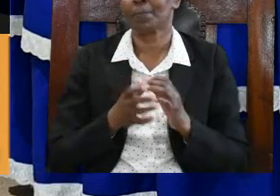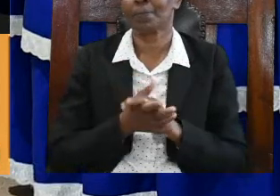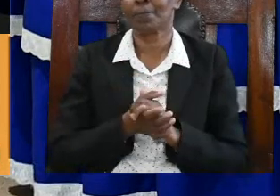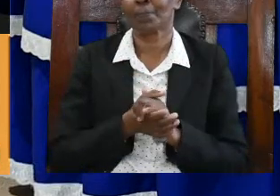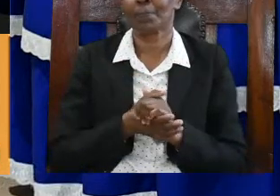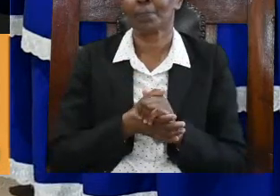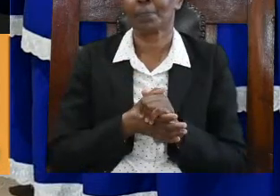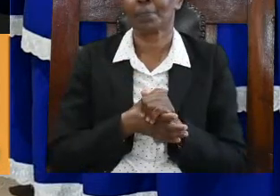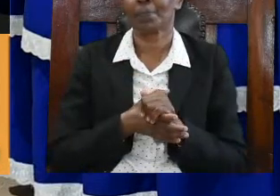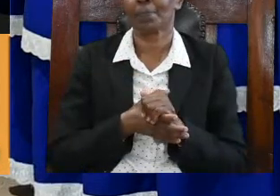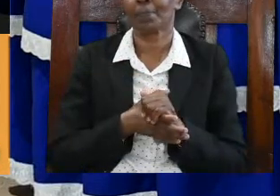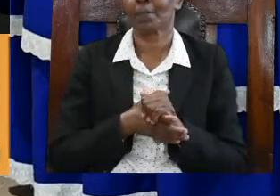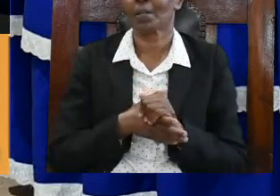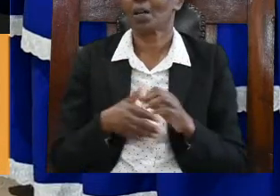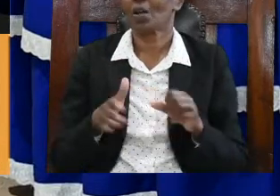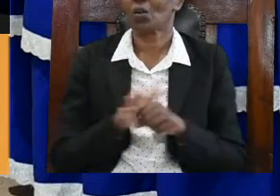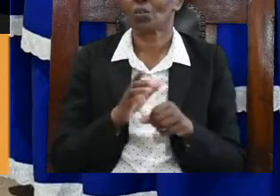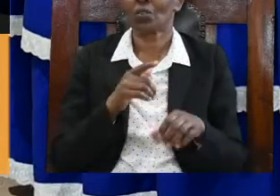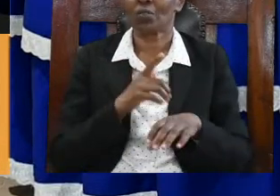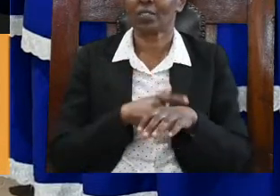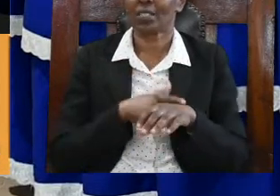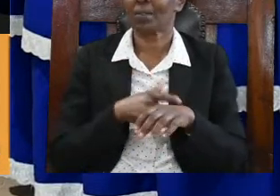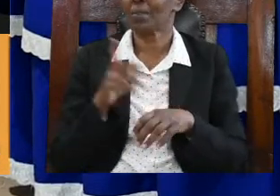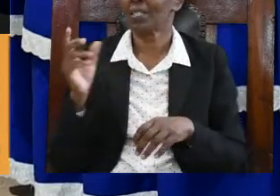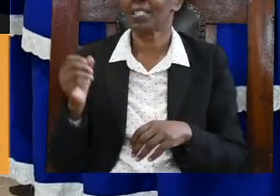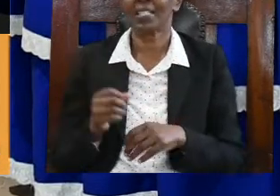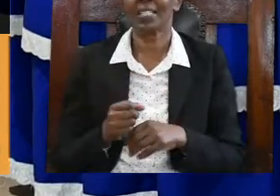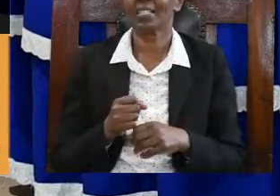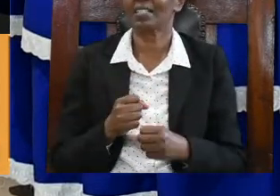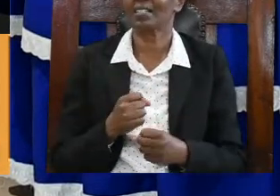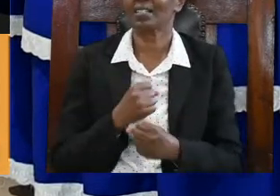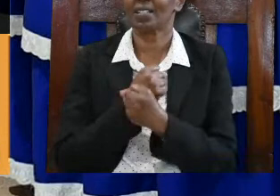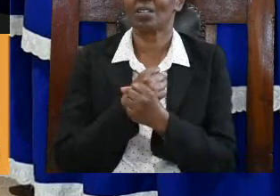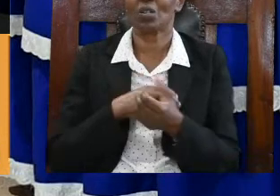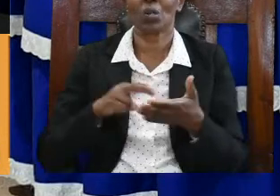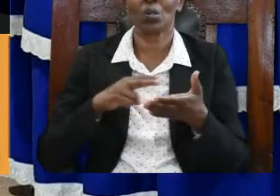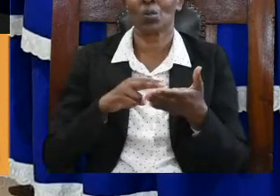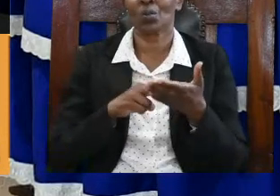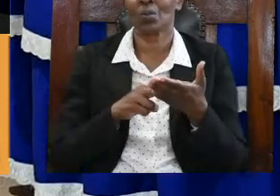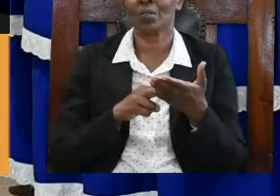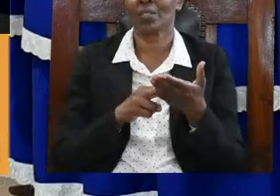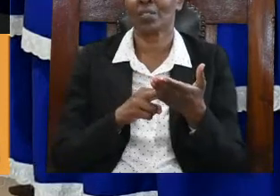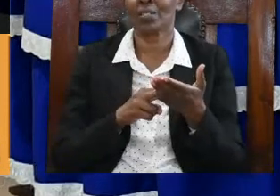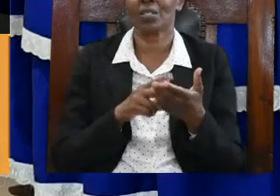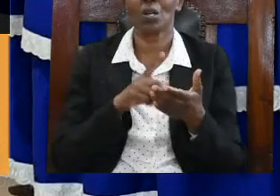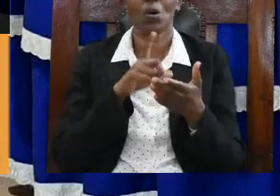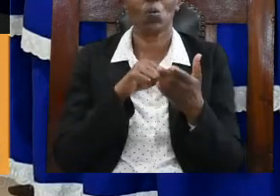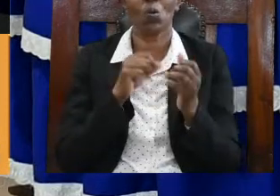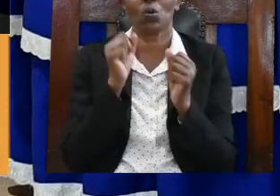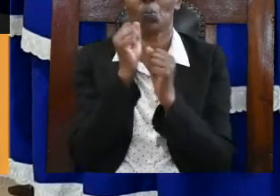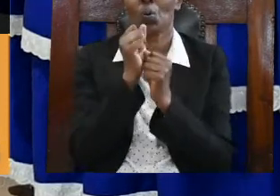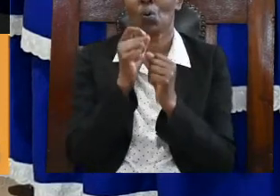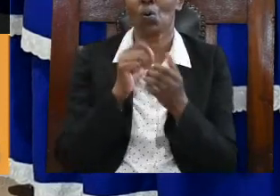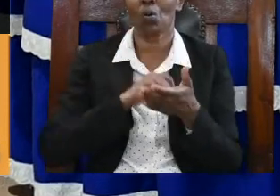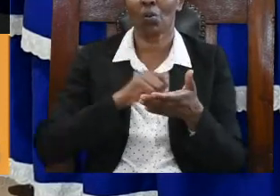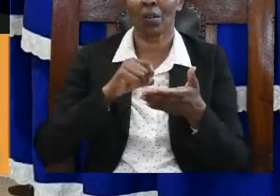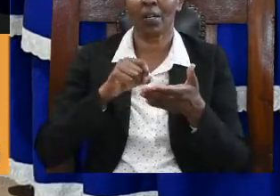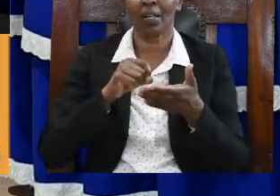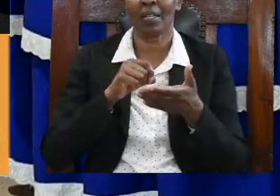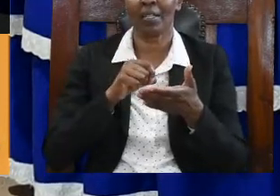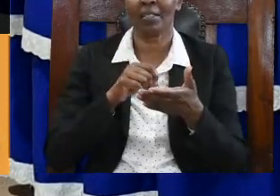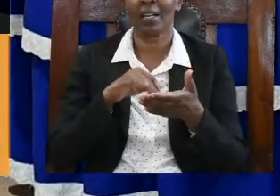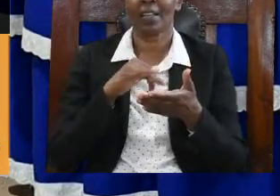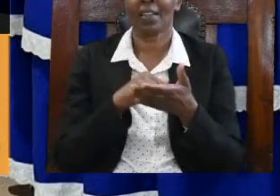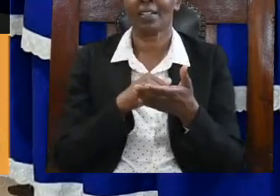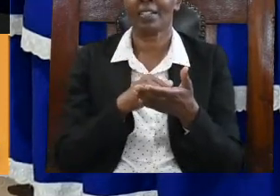You know, many other times I love using it as a greeting, as Paul does in the Bible, that grace be